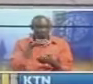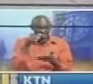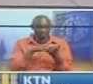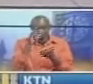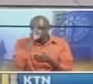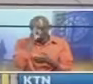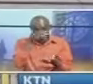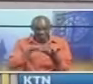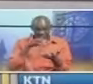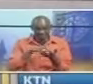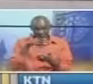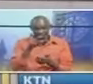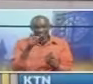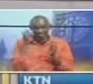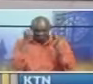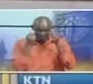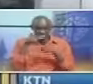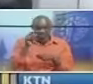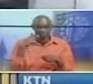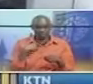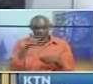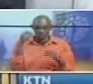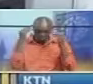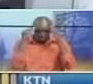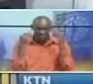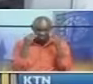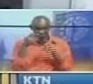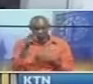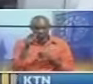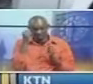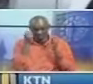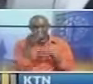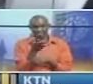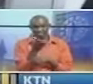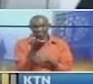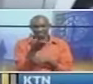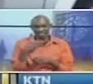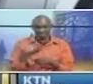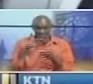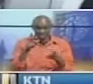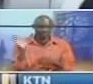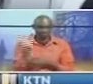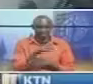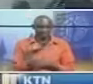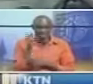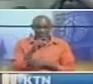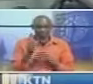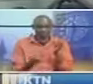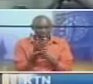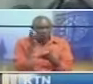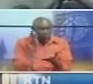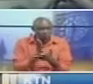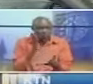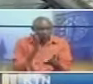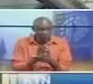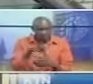Police Station as a soldier prepares to face a court martial. The goods have since been dispatched to Nairobi to establish if indeed they